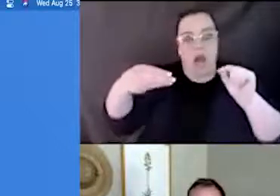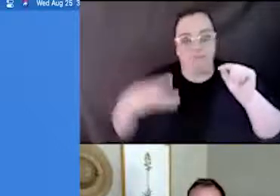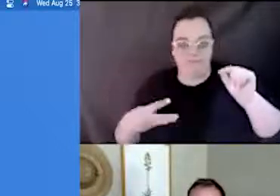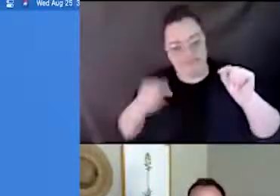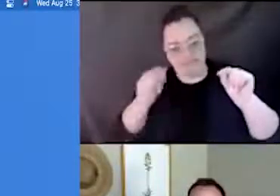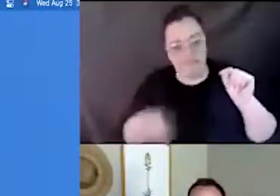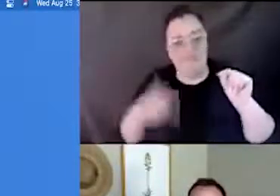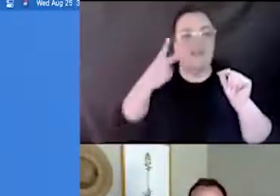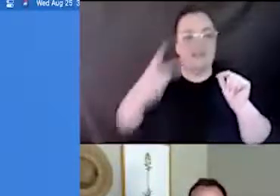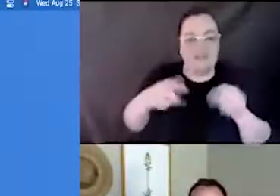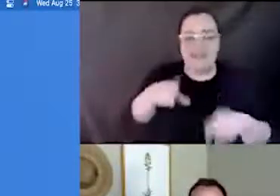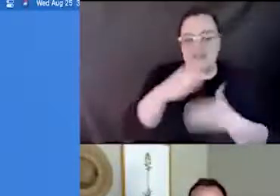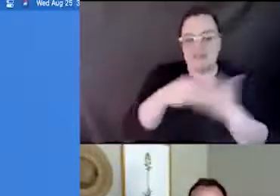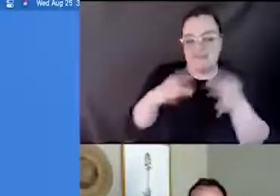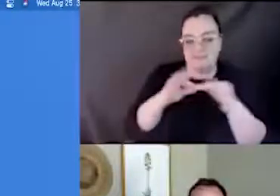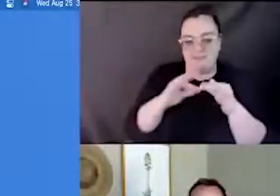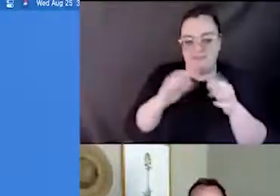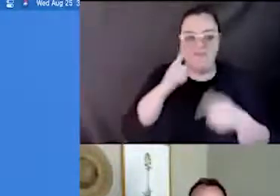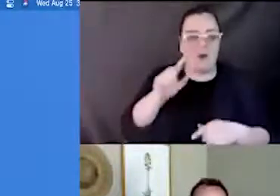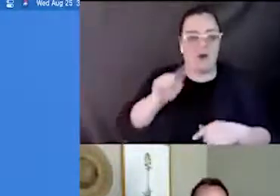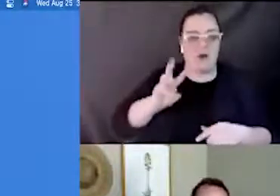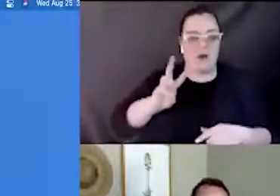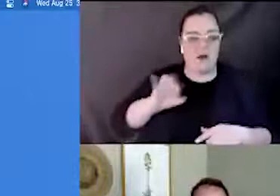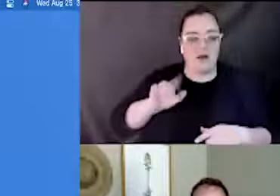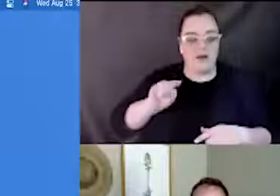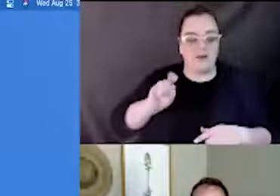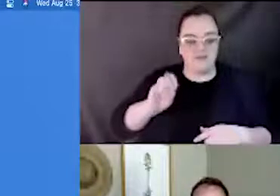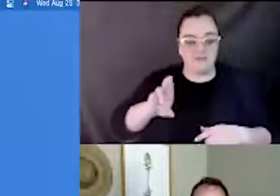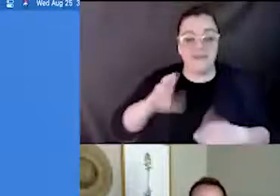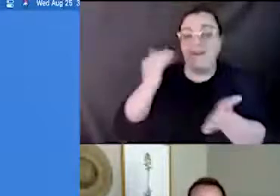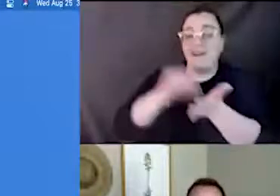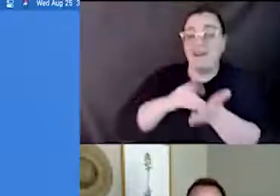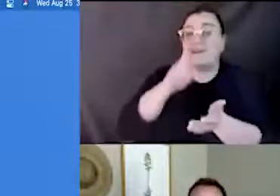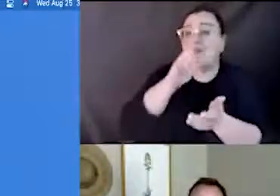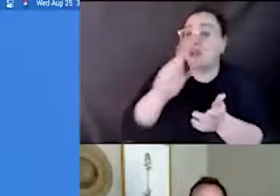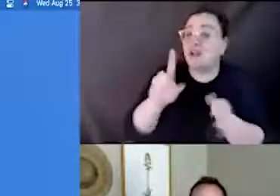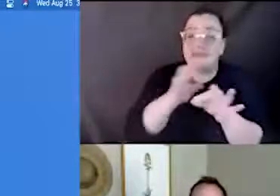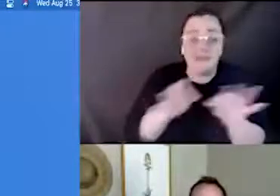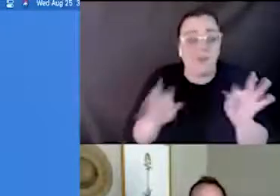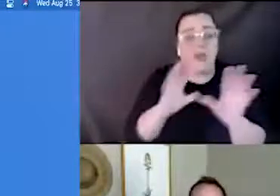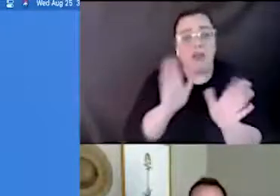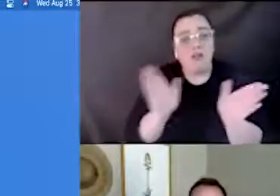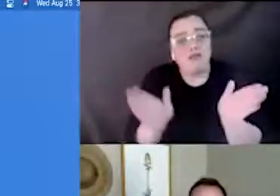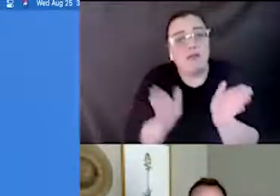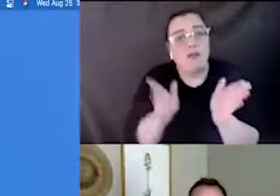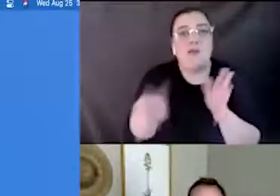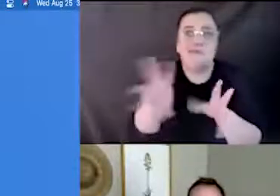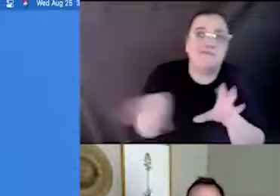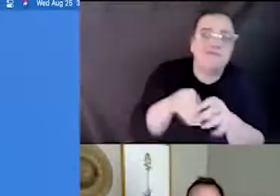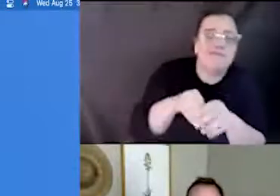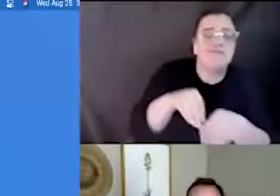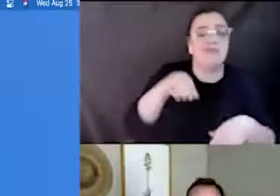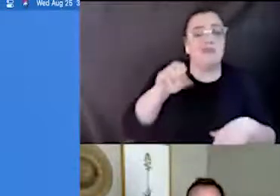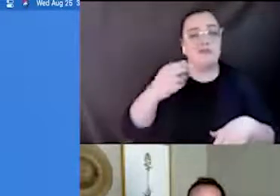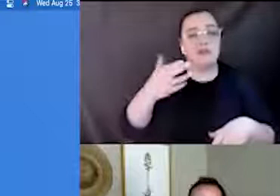and look at some of this messaging here too. And again, a lot of this is very simple, encouraging people to participate in ShakeOut, showing them what job curve and